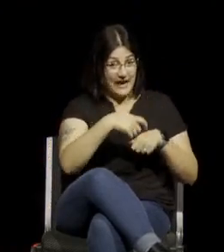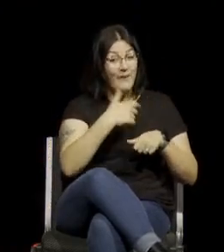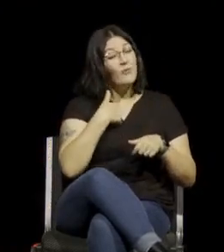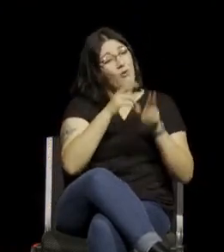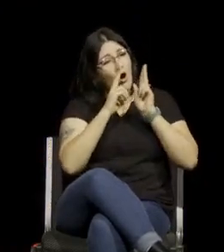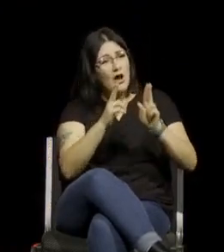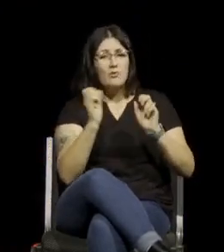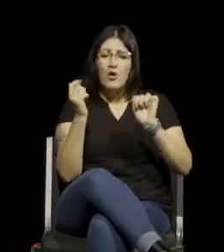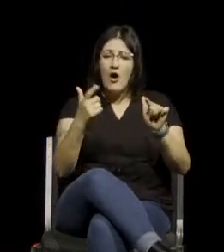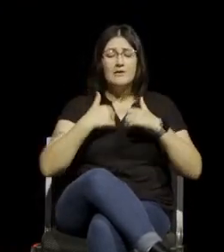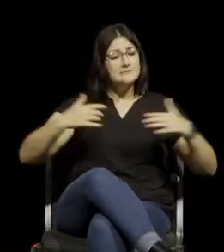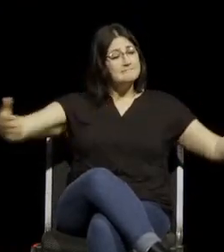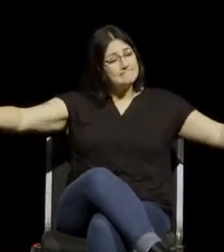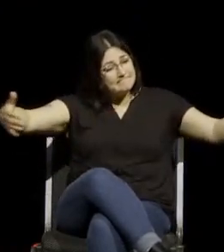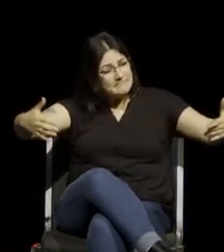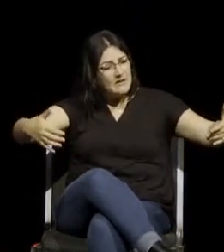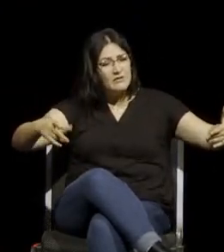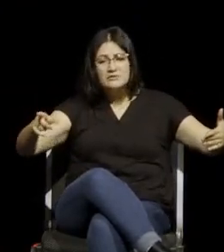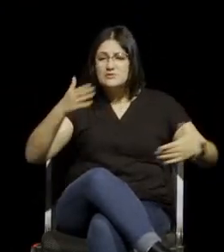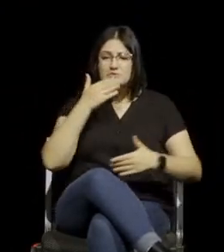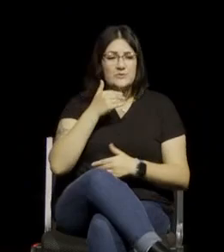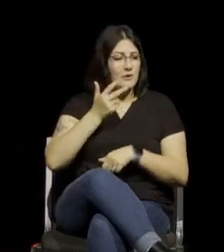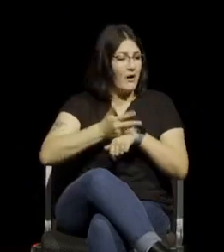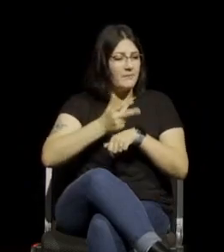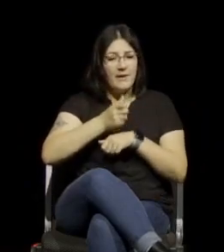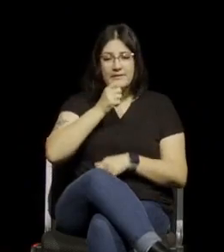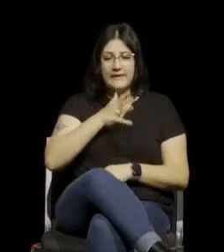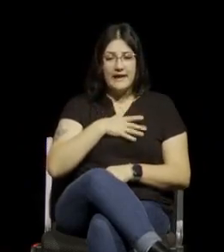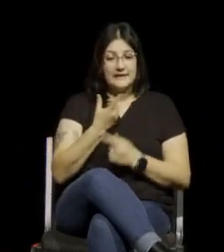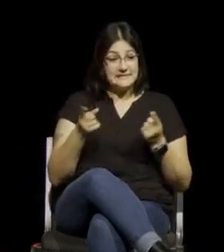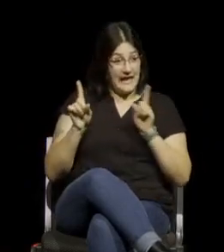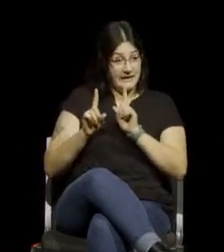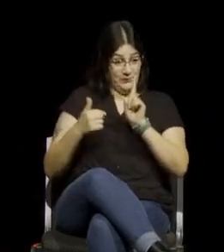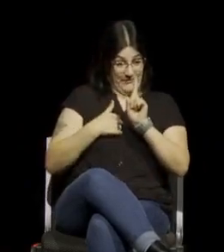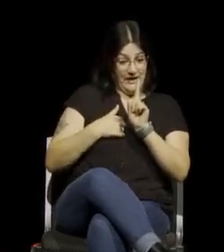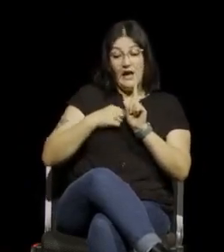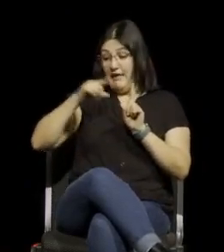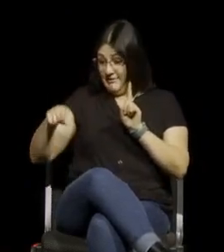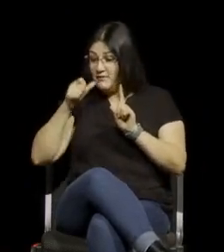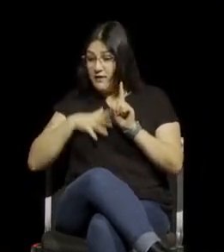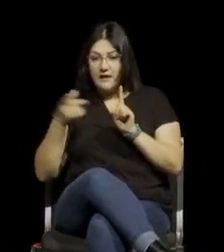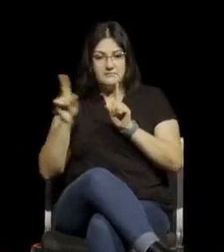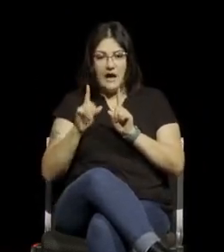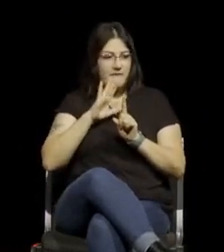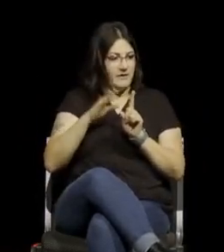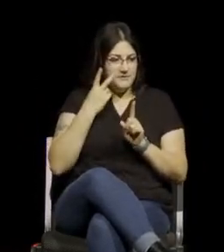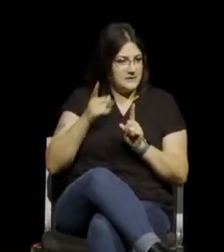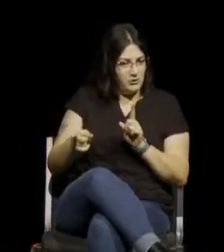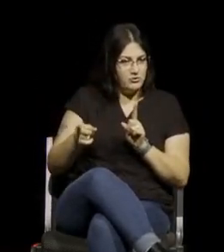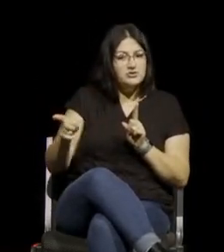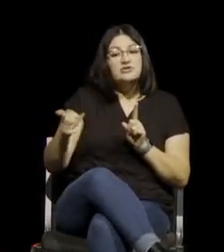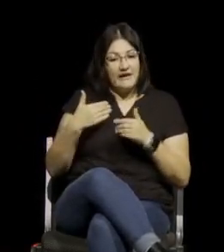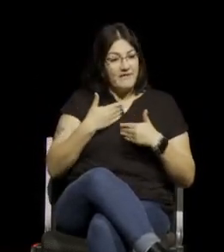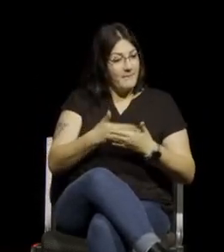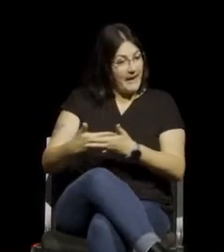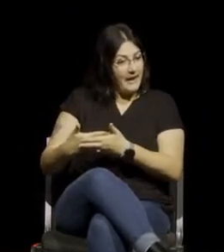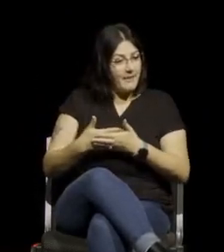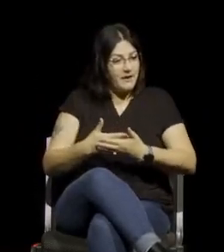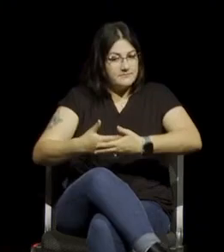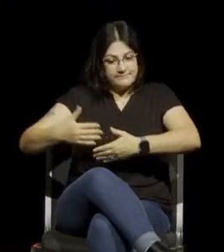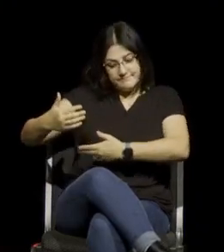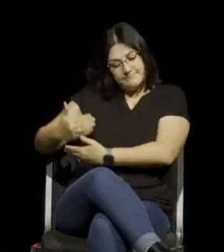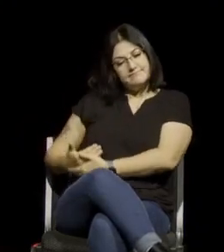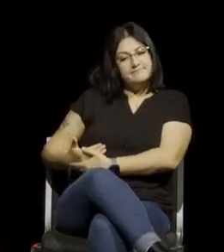moment that we're all having together, there's this sweet Guatemalan lady standing right next to me. I've never seen her before. She's from the community. She's got a baby latched on her